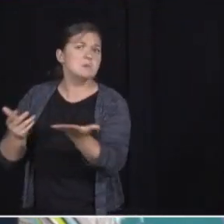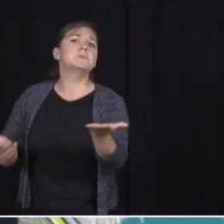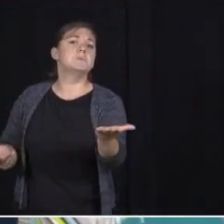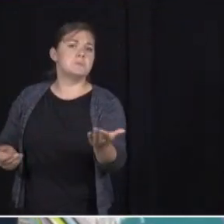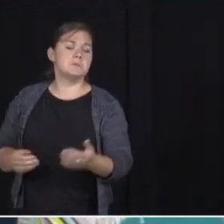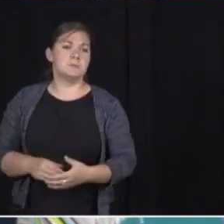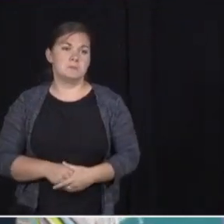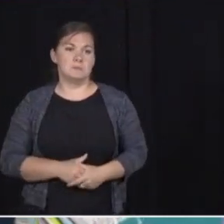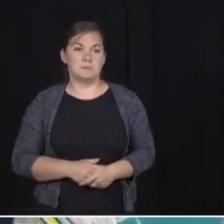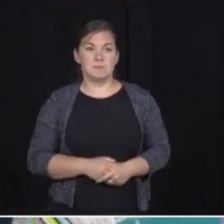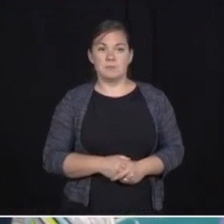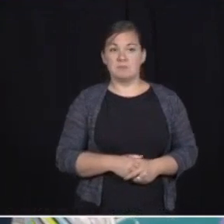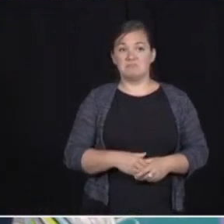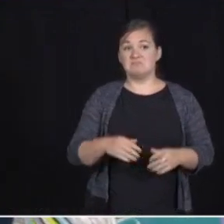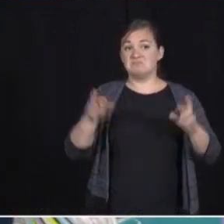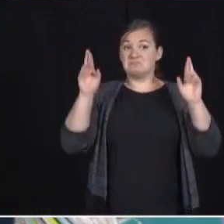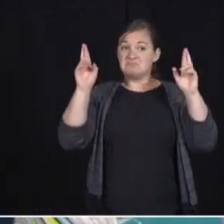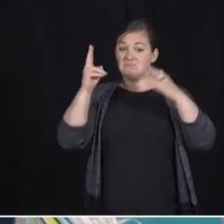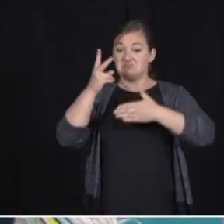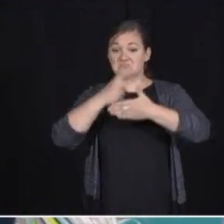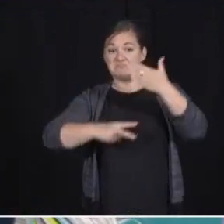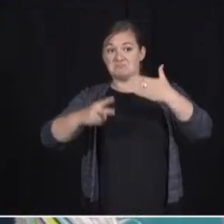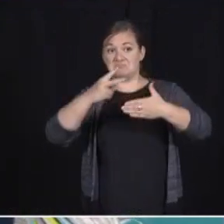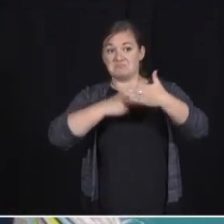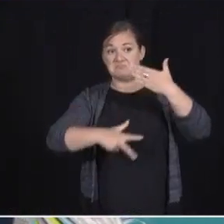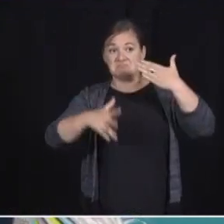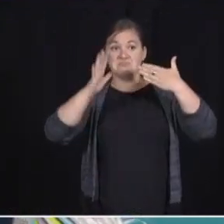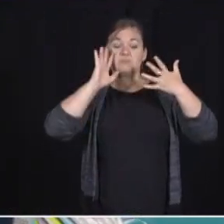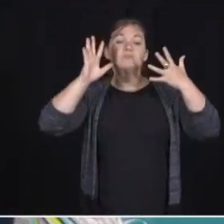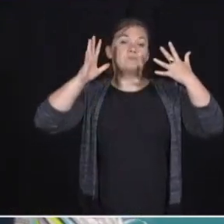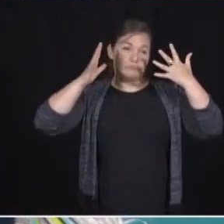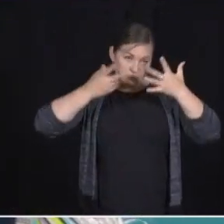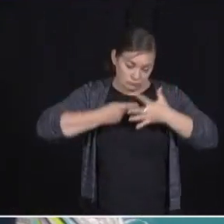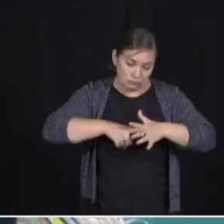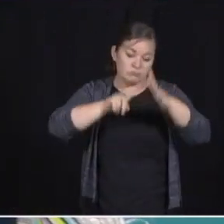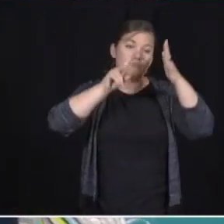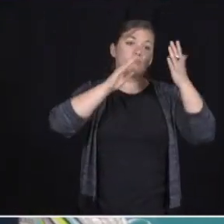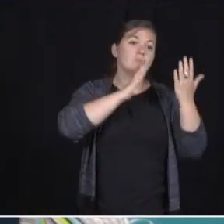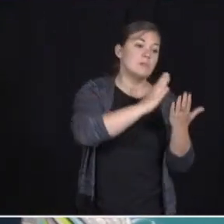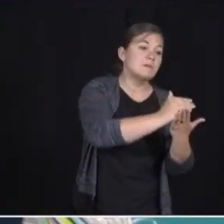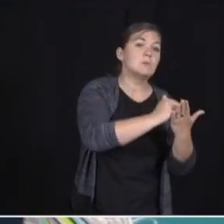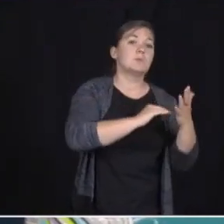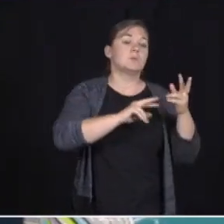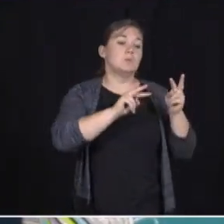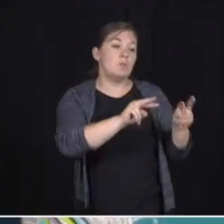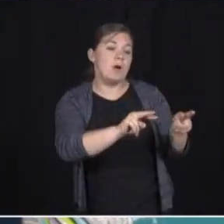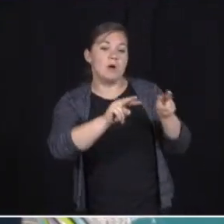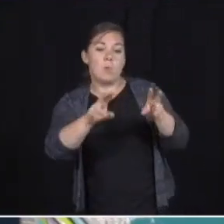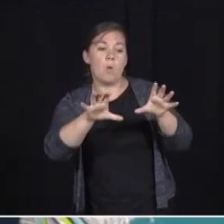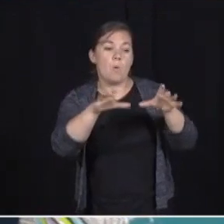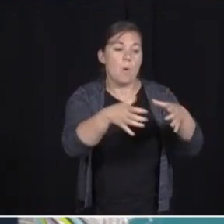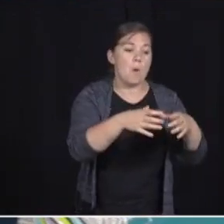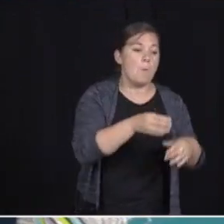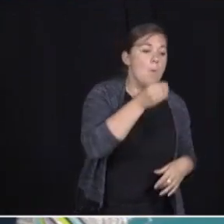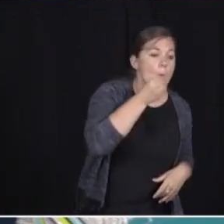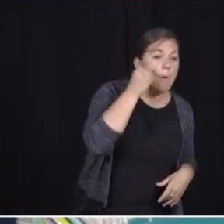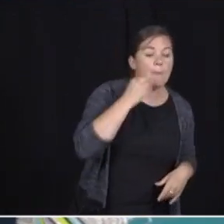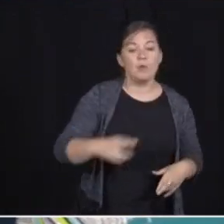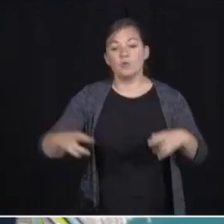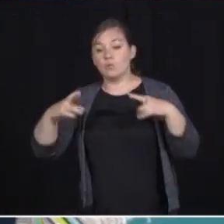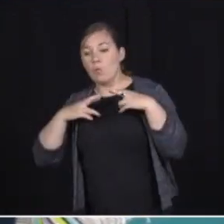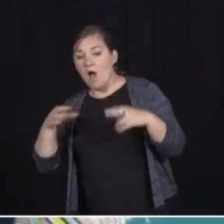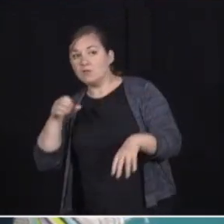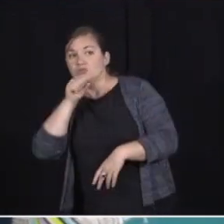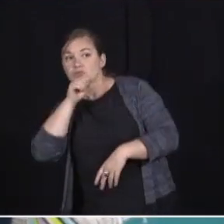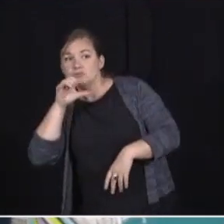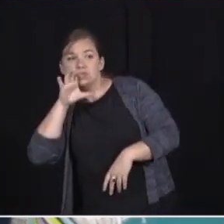next couple of weeks, we'll be able to address that as well with congregate living and seniors. I think that's just as important, because any area with congregate